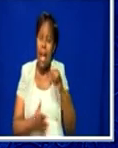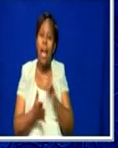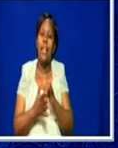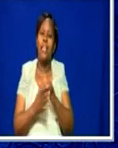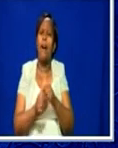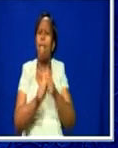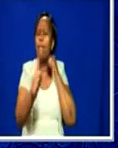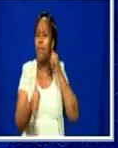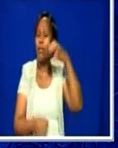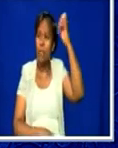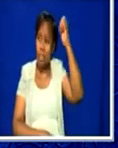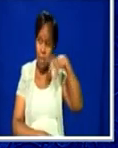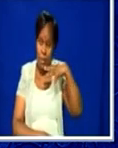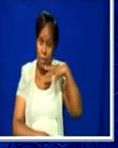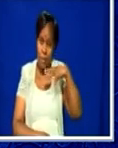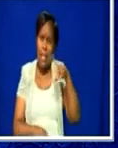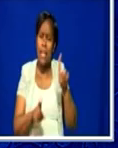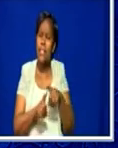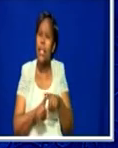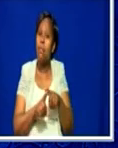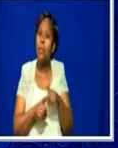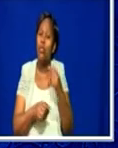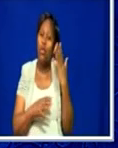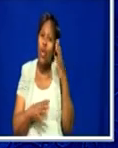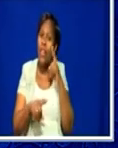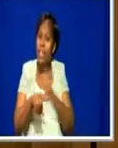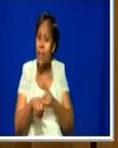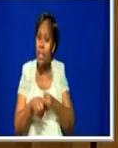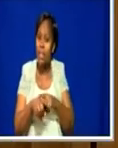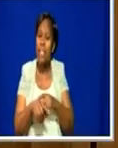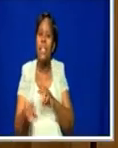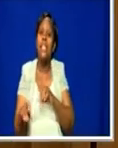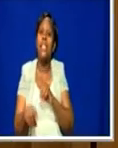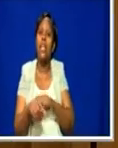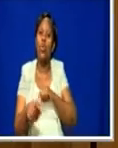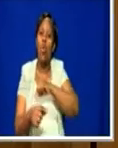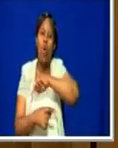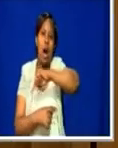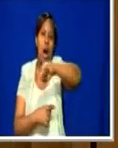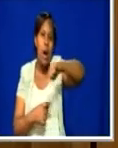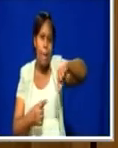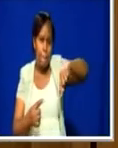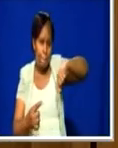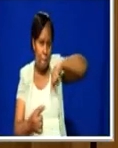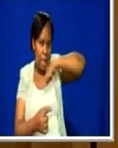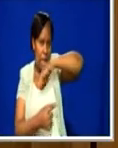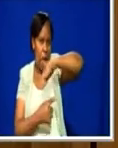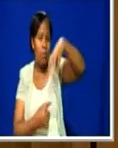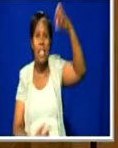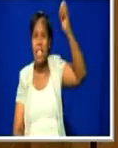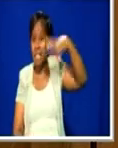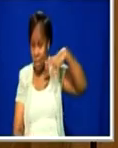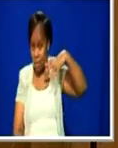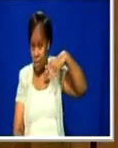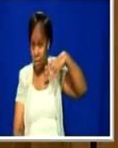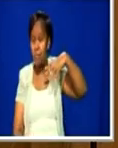from, Far the, from sun. the sun, yes. It also determines the time that is taken by those planets to revolve around the sun. So the farther Of